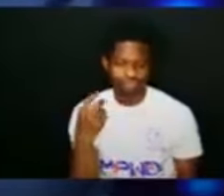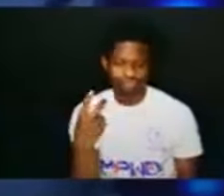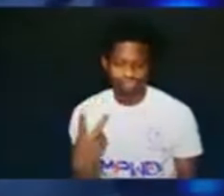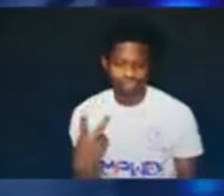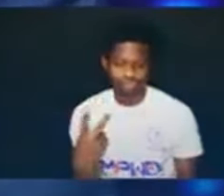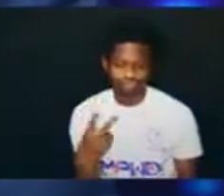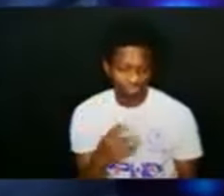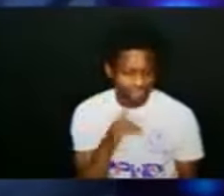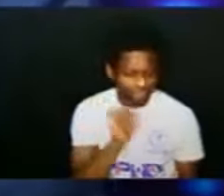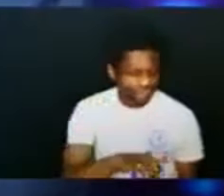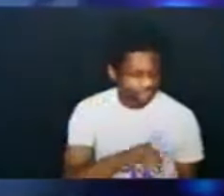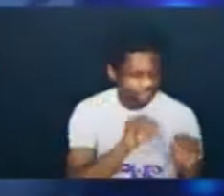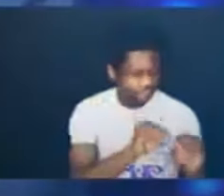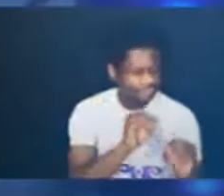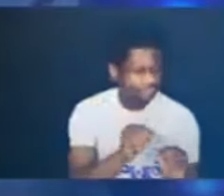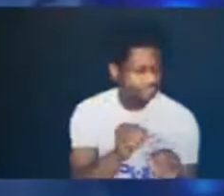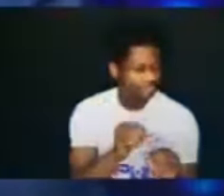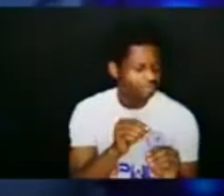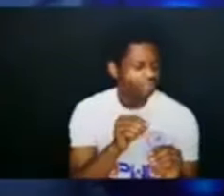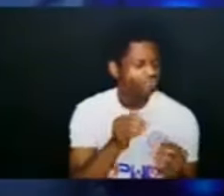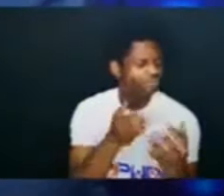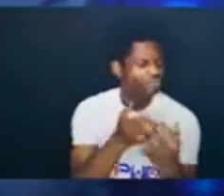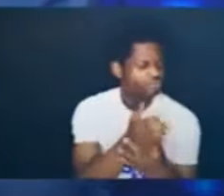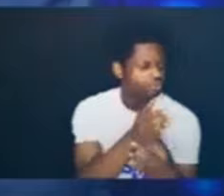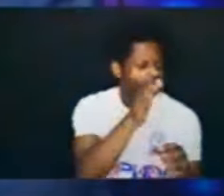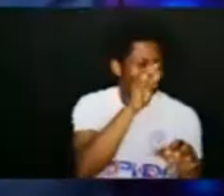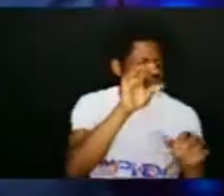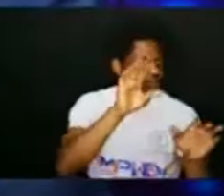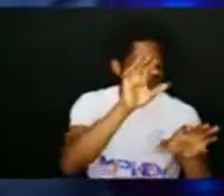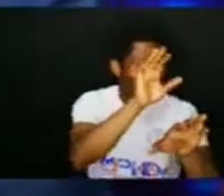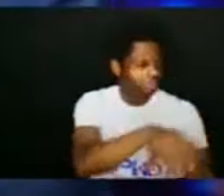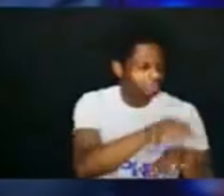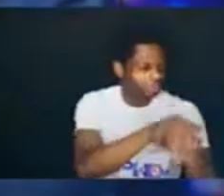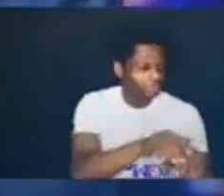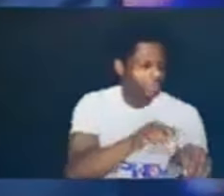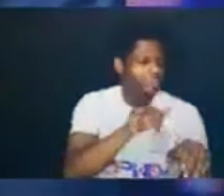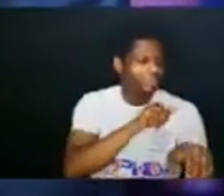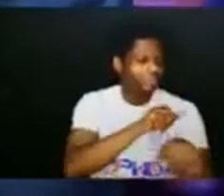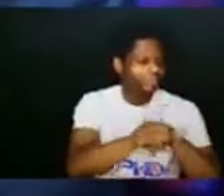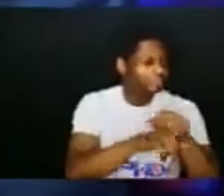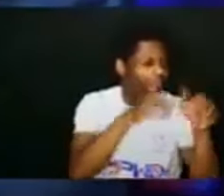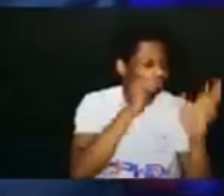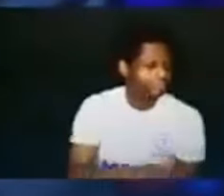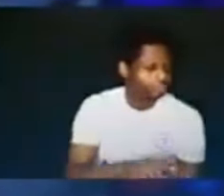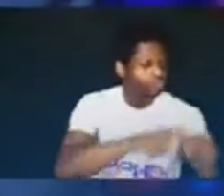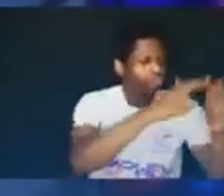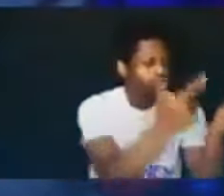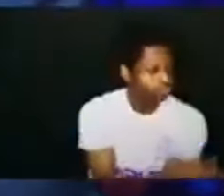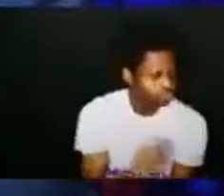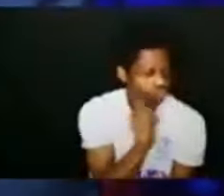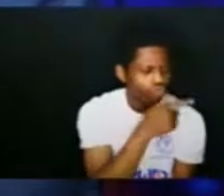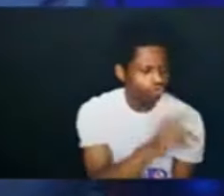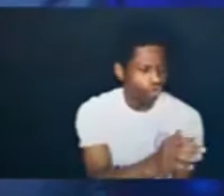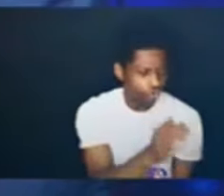Verse 2. Such teachings come through hypocritical liars whose conscience have been seared